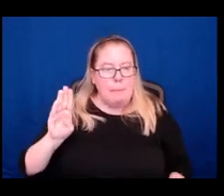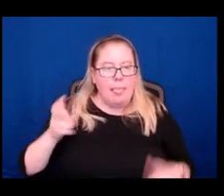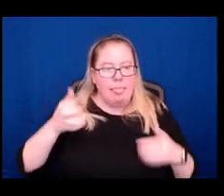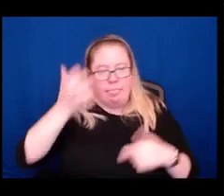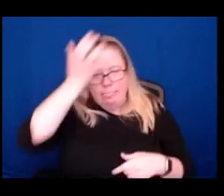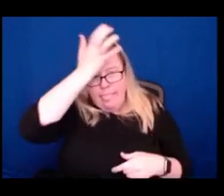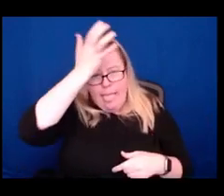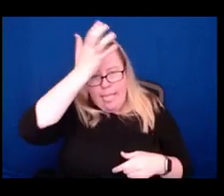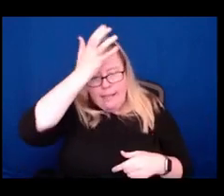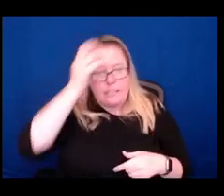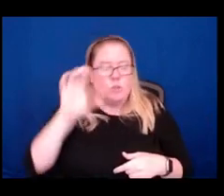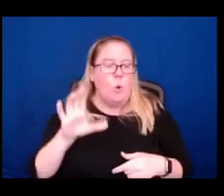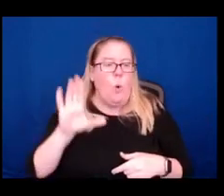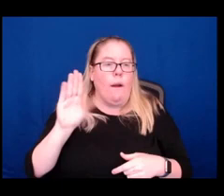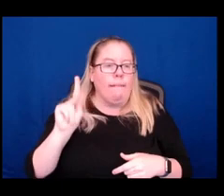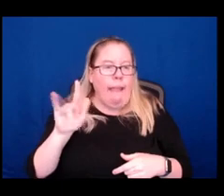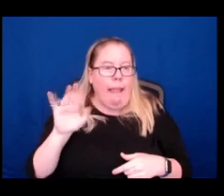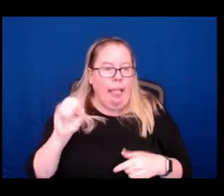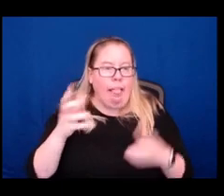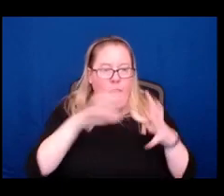kale or anything like that would work.